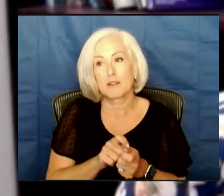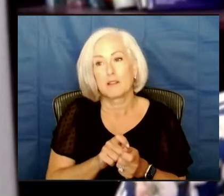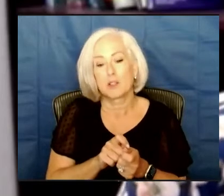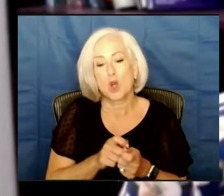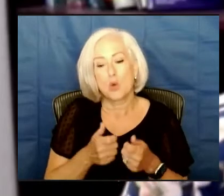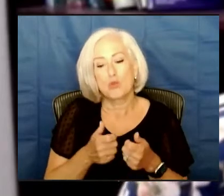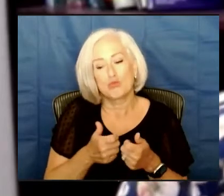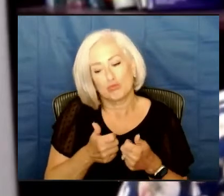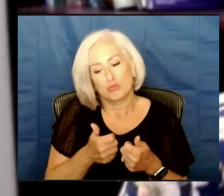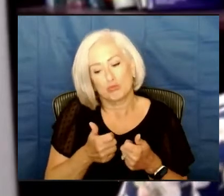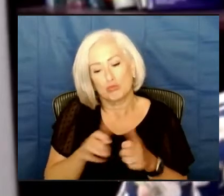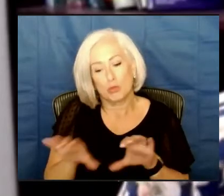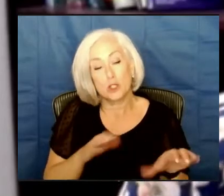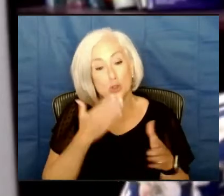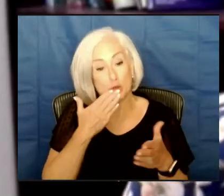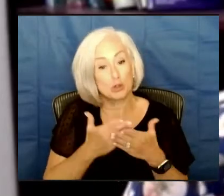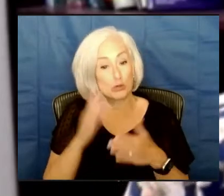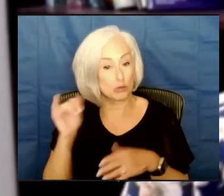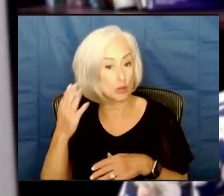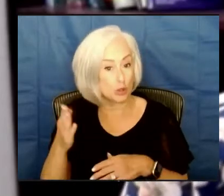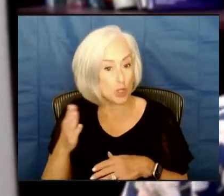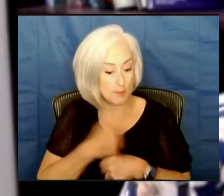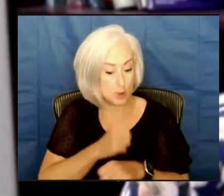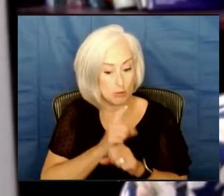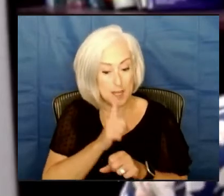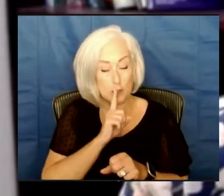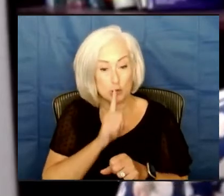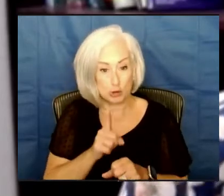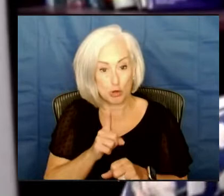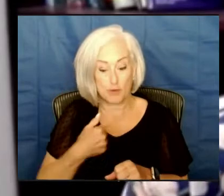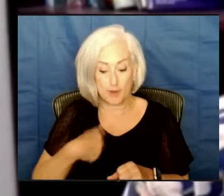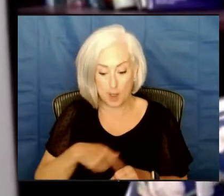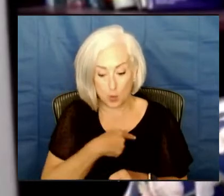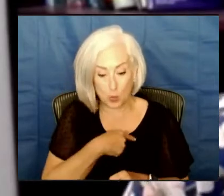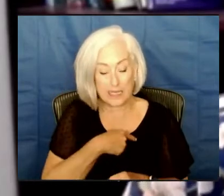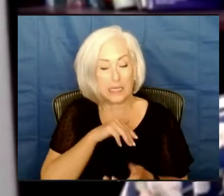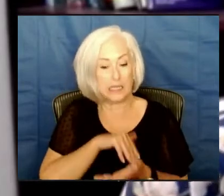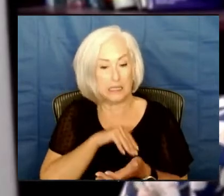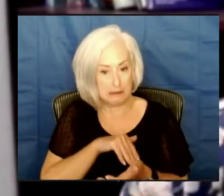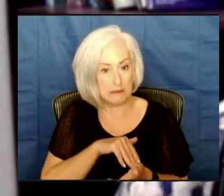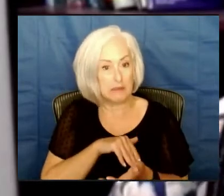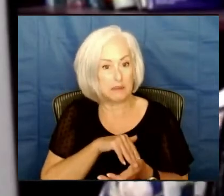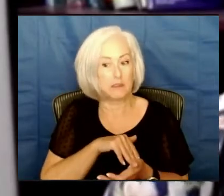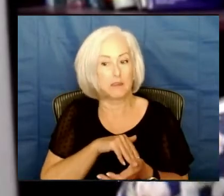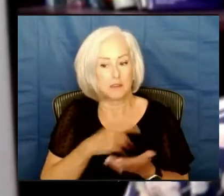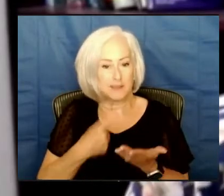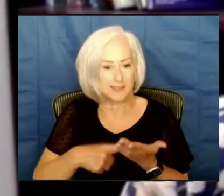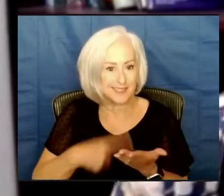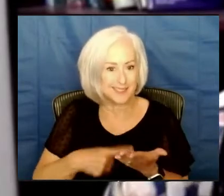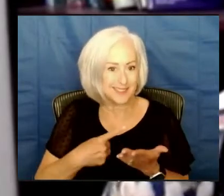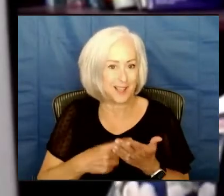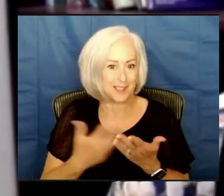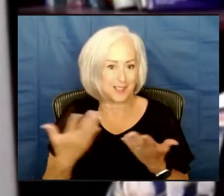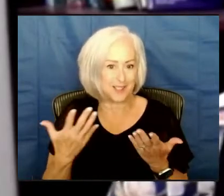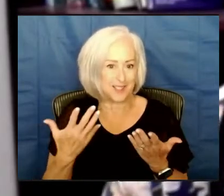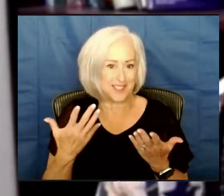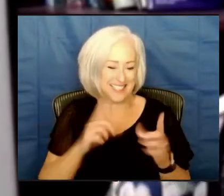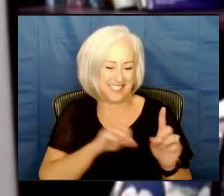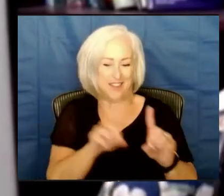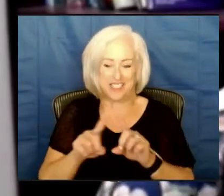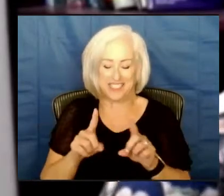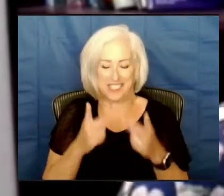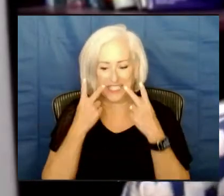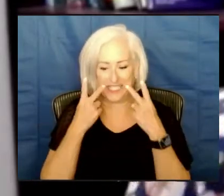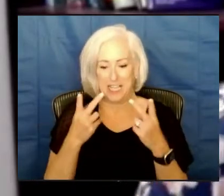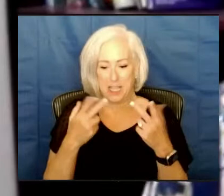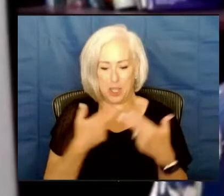that we as providers address that head on and talk about differences in the room. I guess we're pretty good about talking about